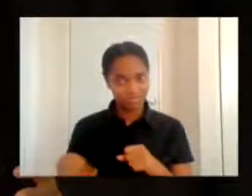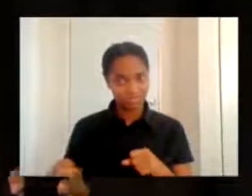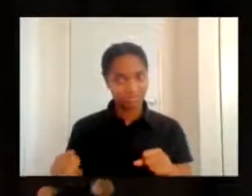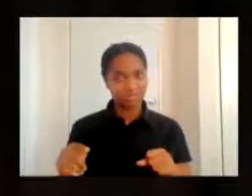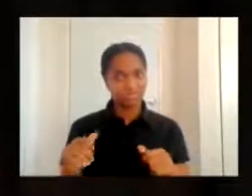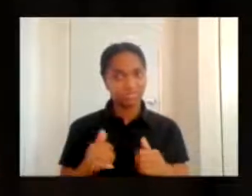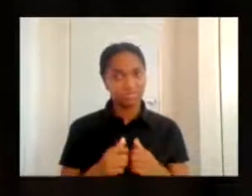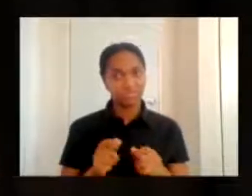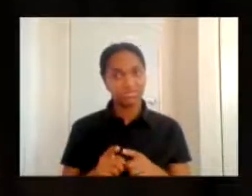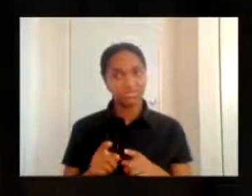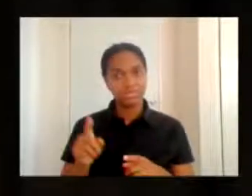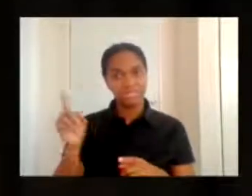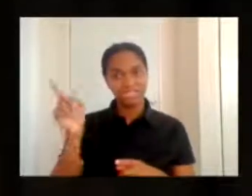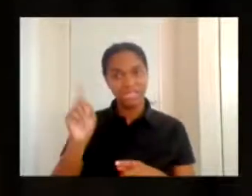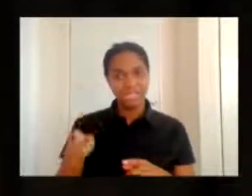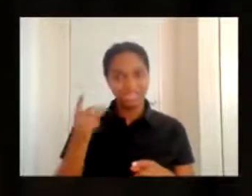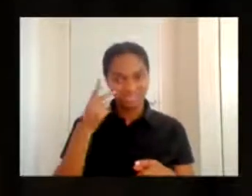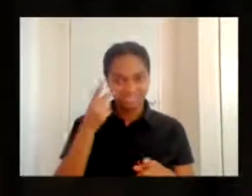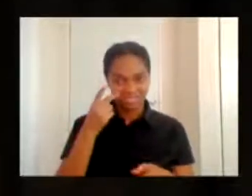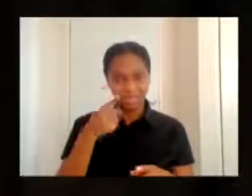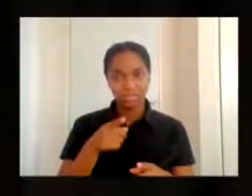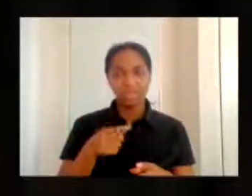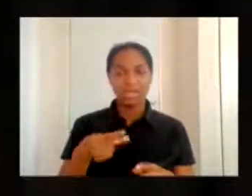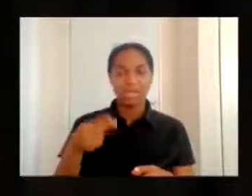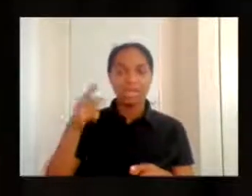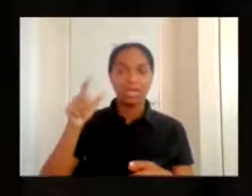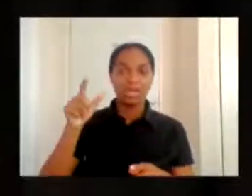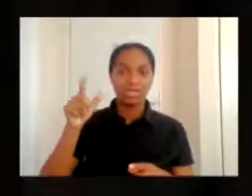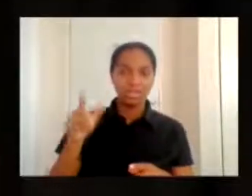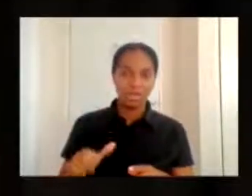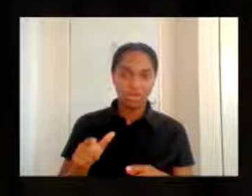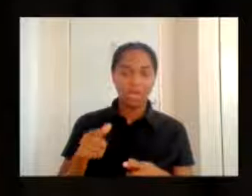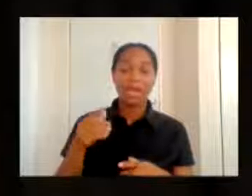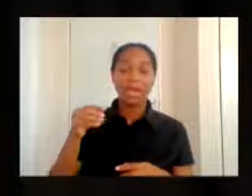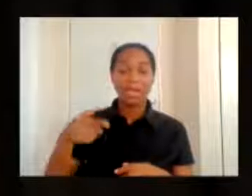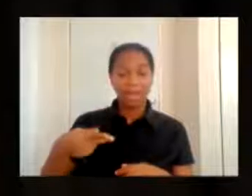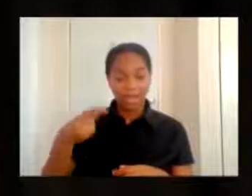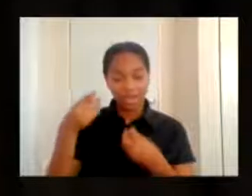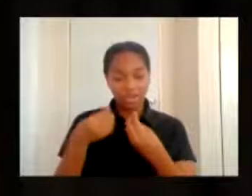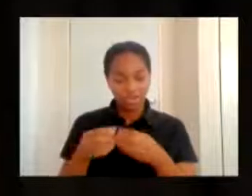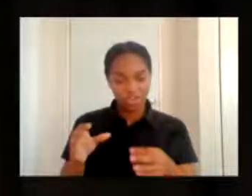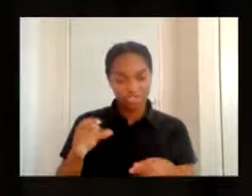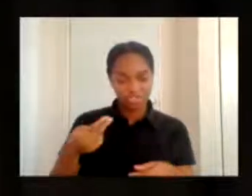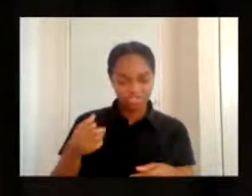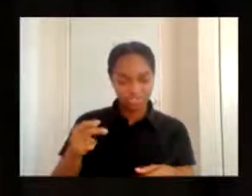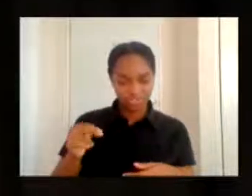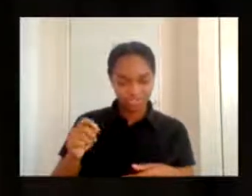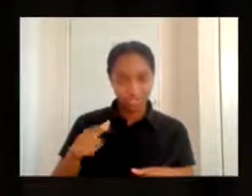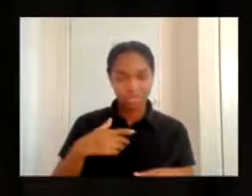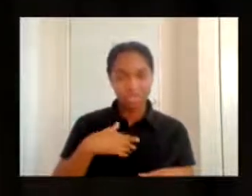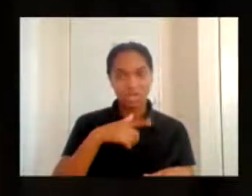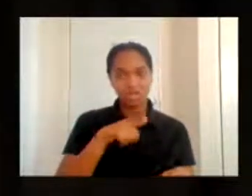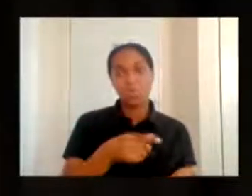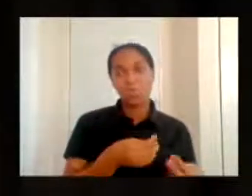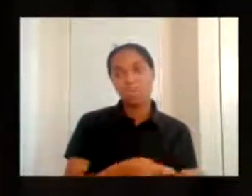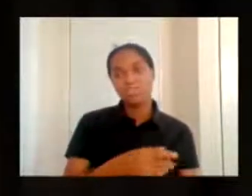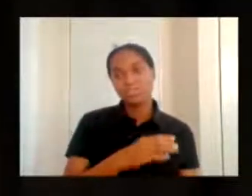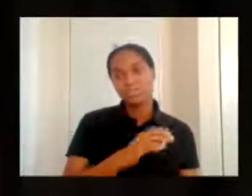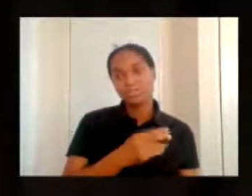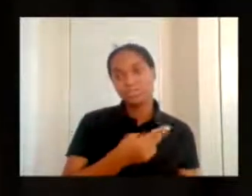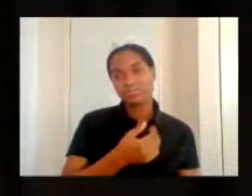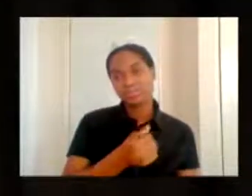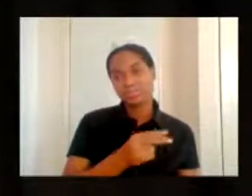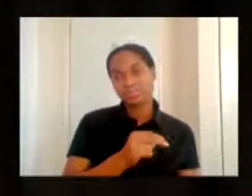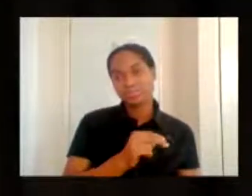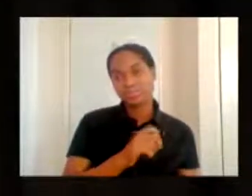lightning bolts are. There's a high loss channel and a low loss channel. And so for a mobile or distant receiver, you could get just the base layer,